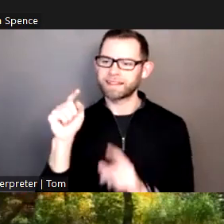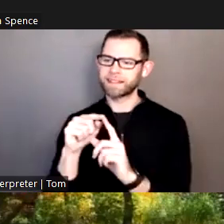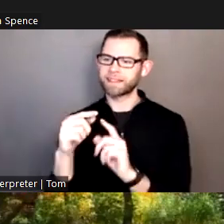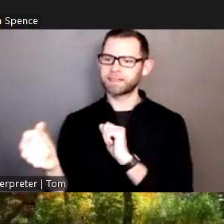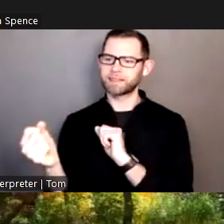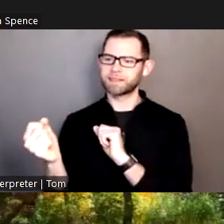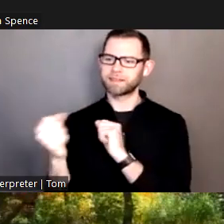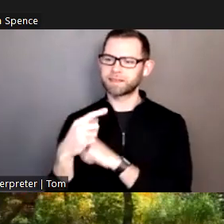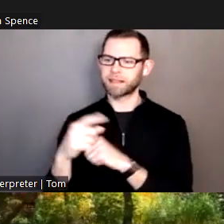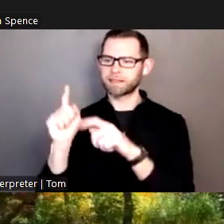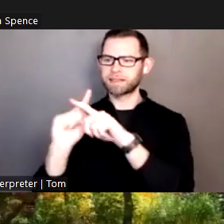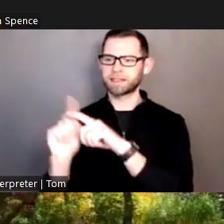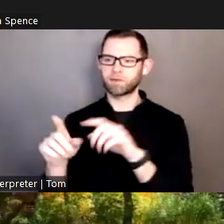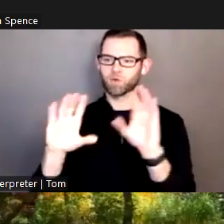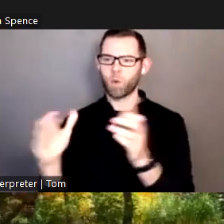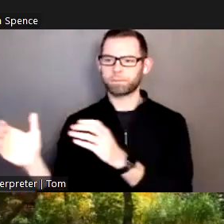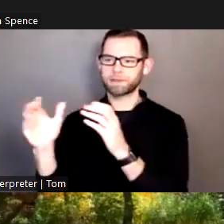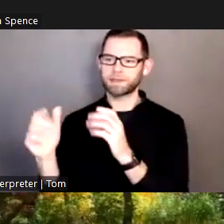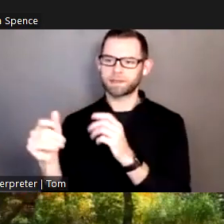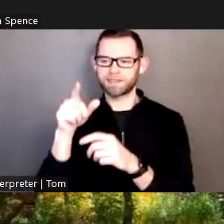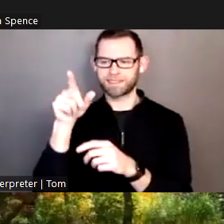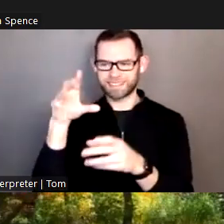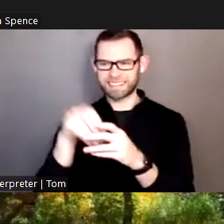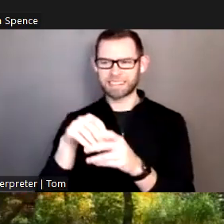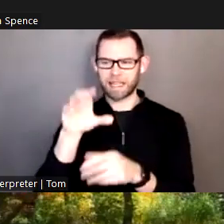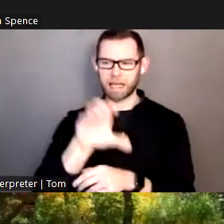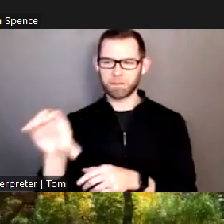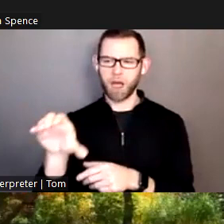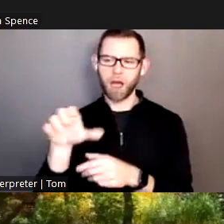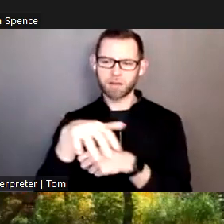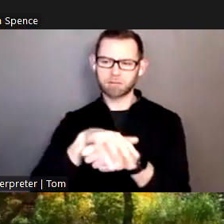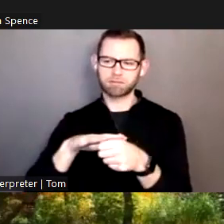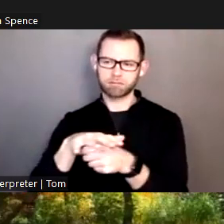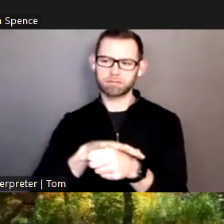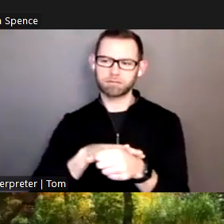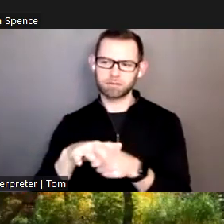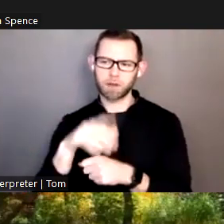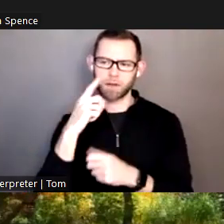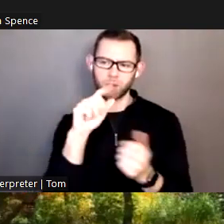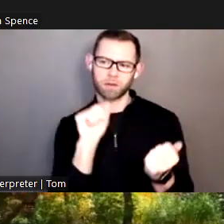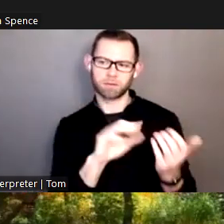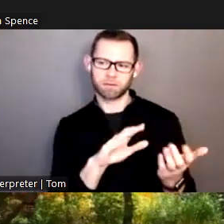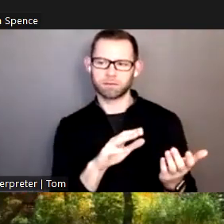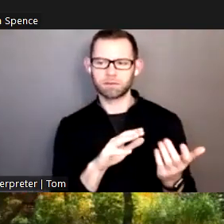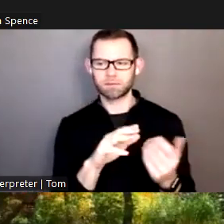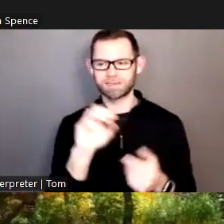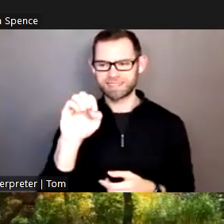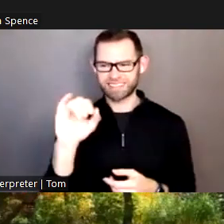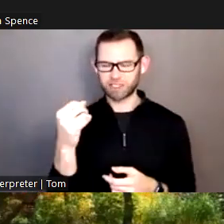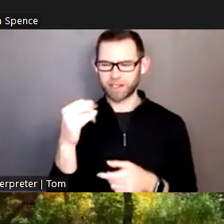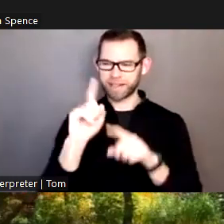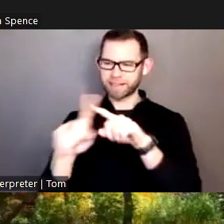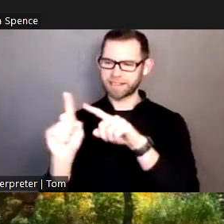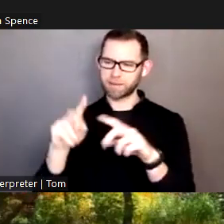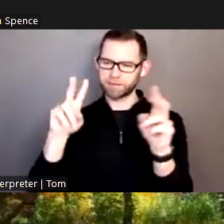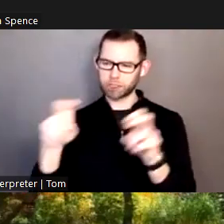in the Cape area that do address EJ concerns. I think he just wanted to share that with the public. The Cape Mais partager